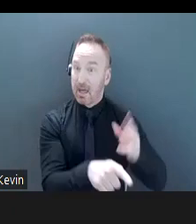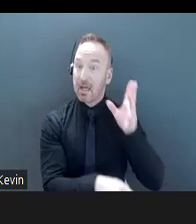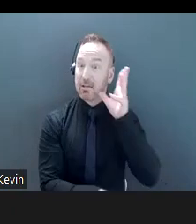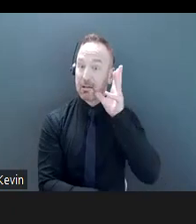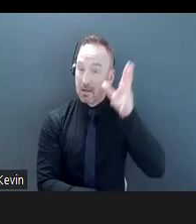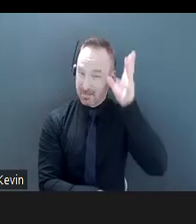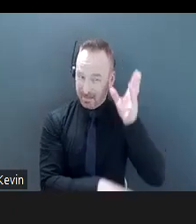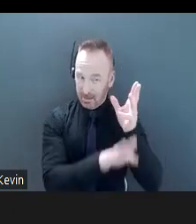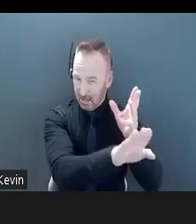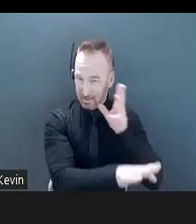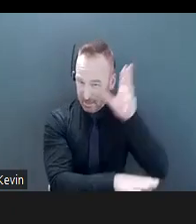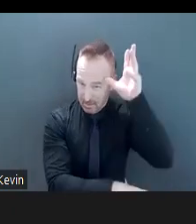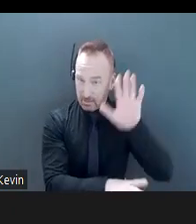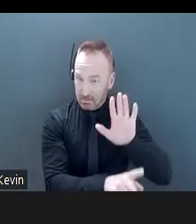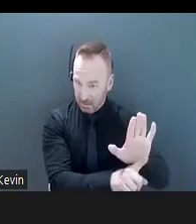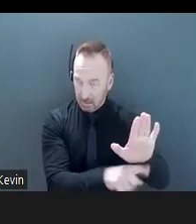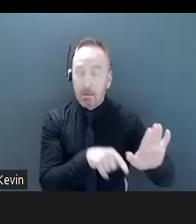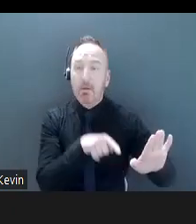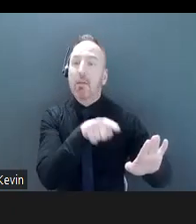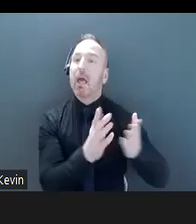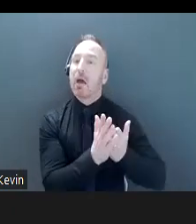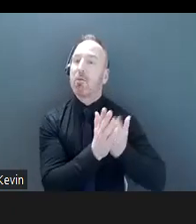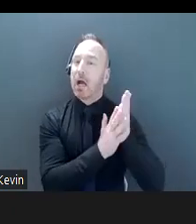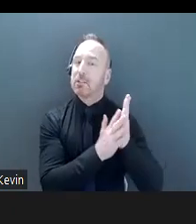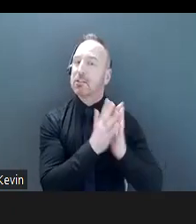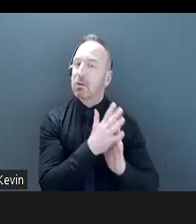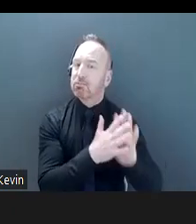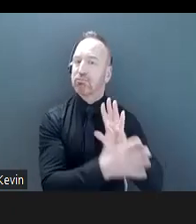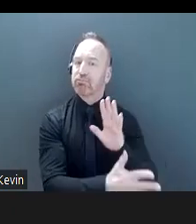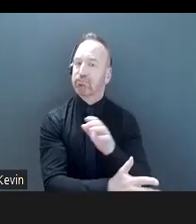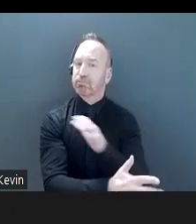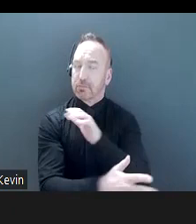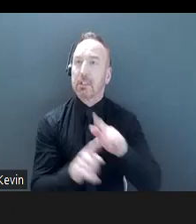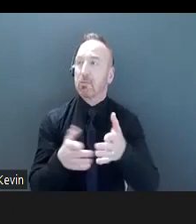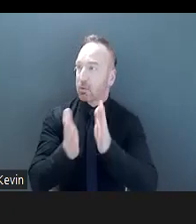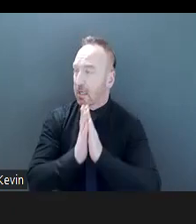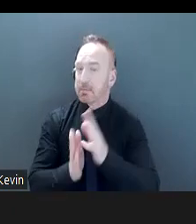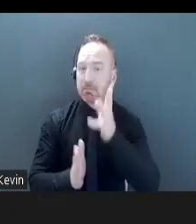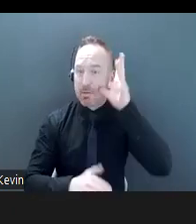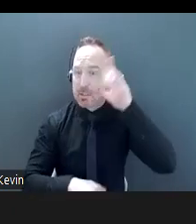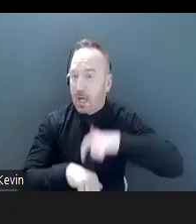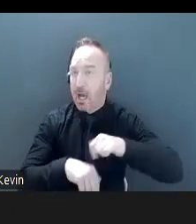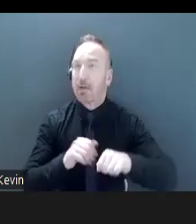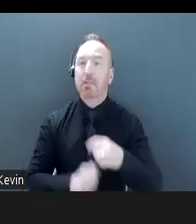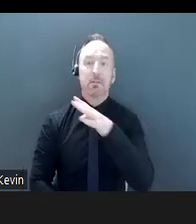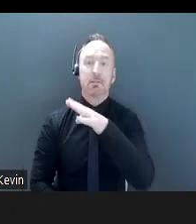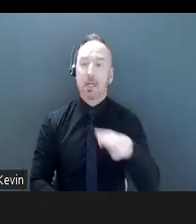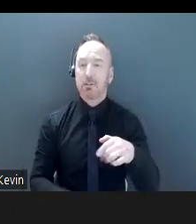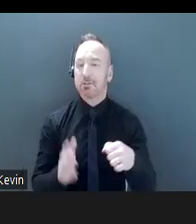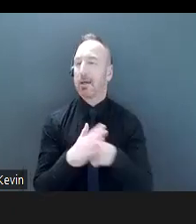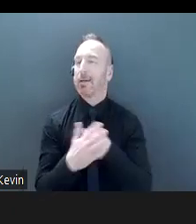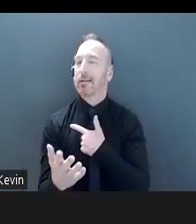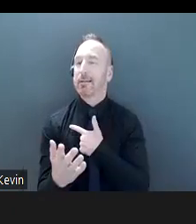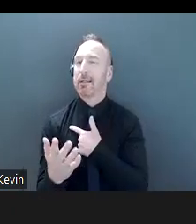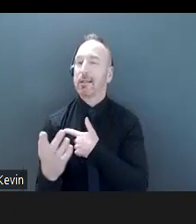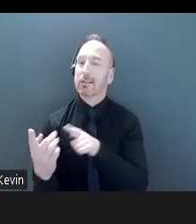They can make requests to have parenting time / contact with their grandchildren in a much